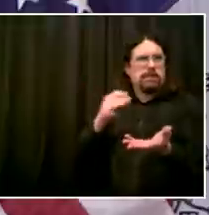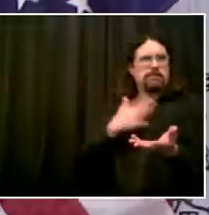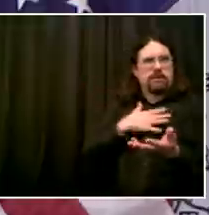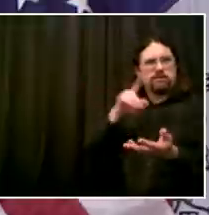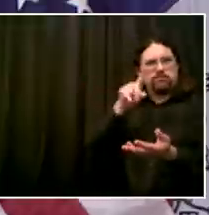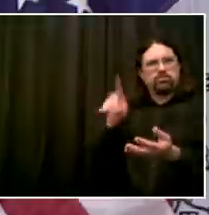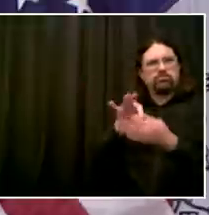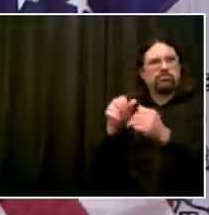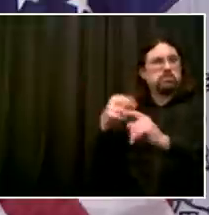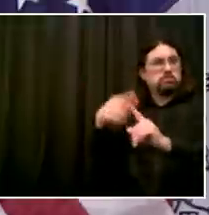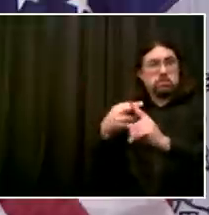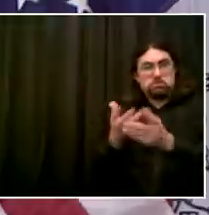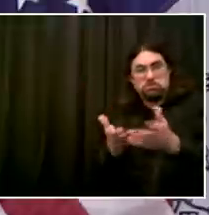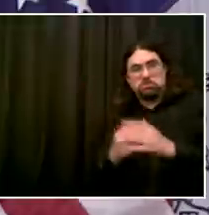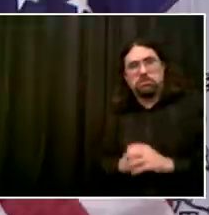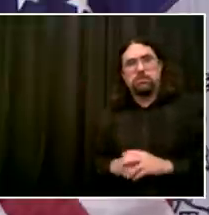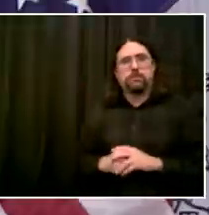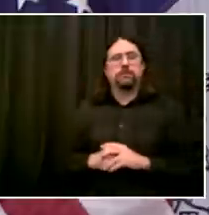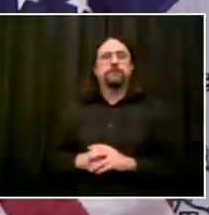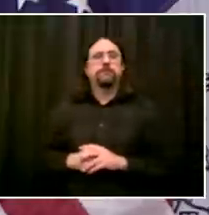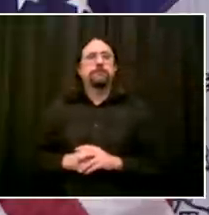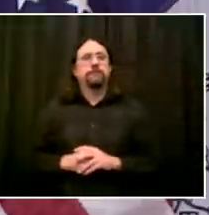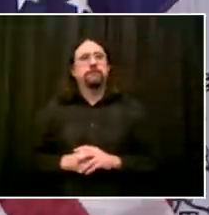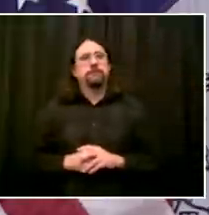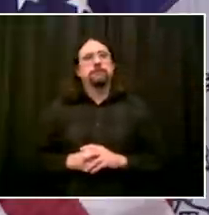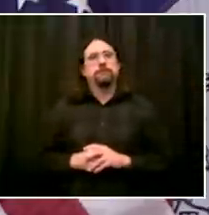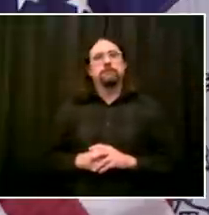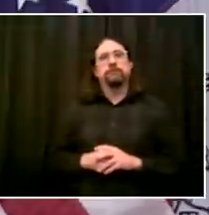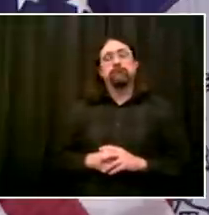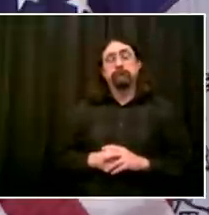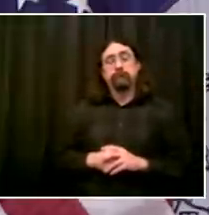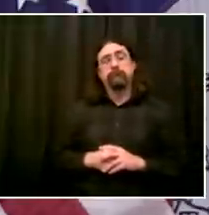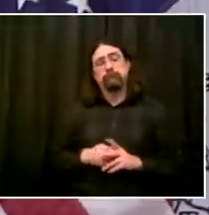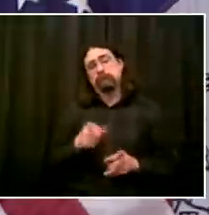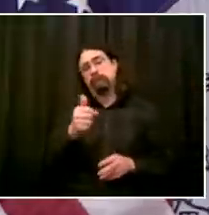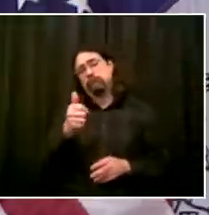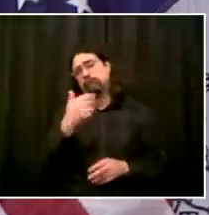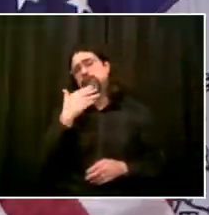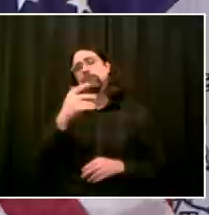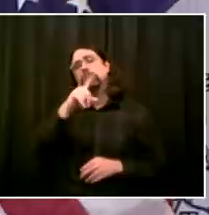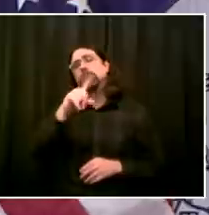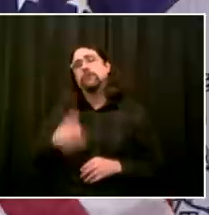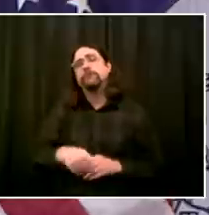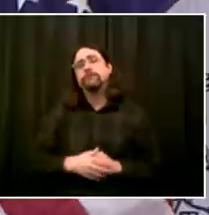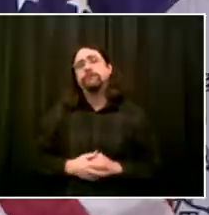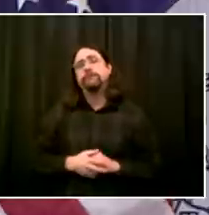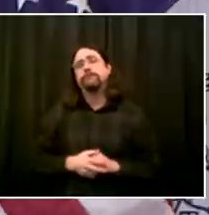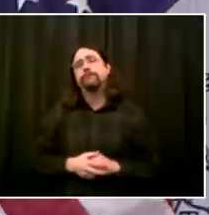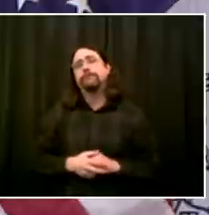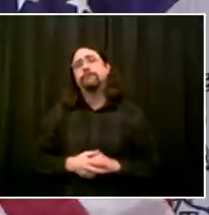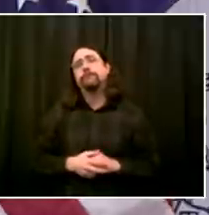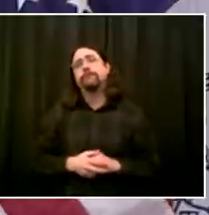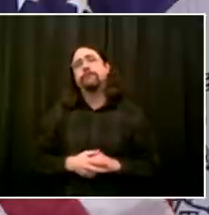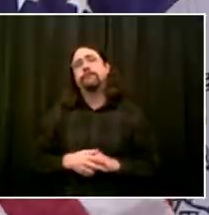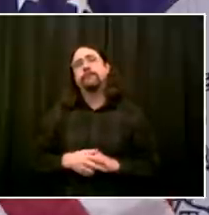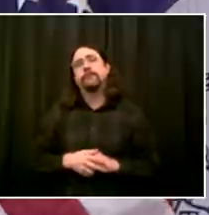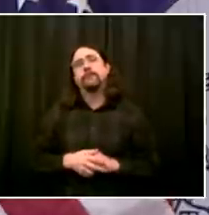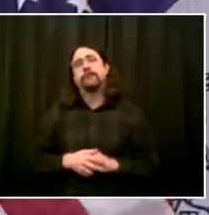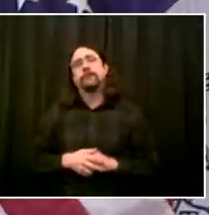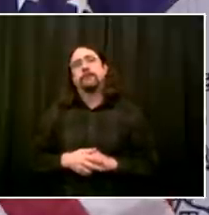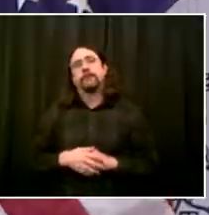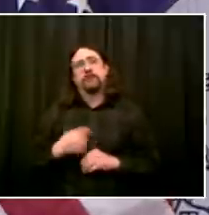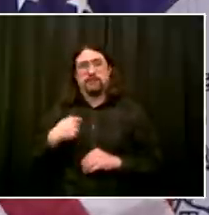No, those are great questions, and I thank you for that. So no, I don't think there should be any evictions. So let me start with principle. I don't think there should be